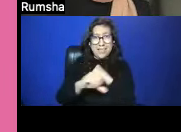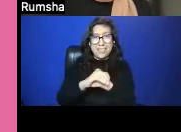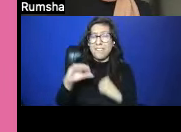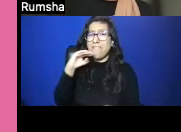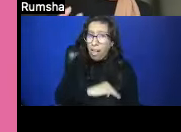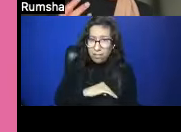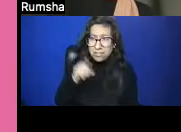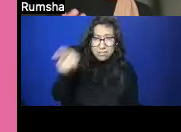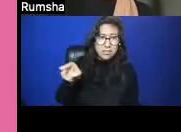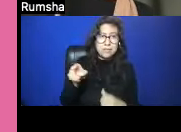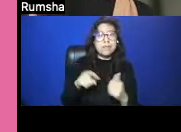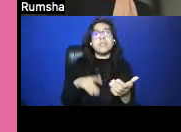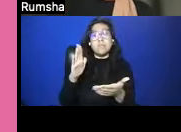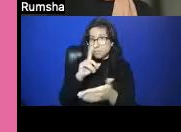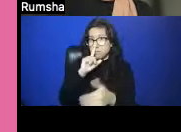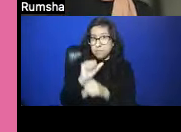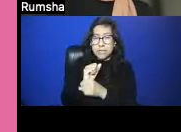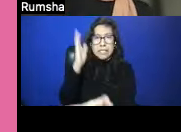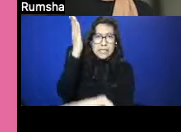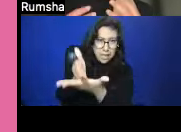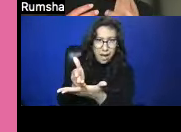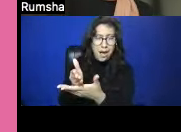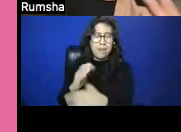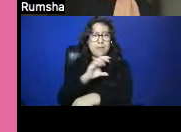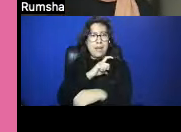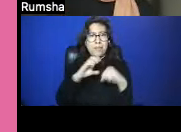a Copaganda narrative before it actually happens, and